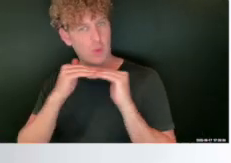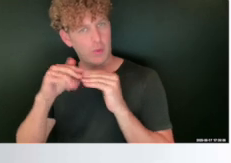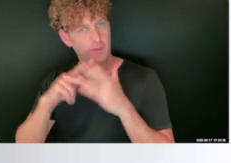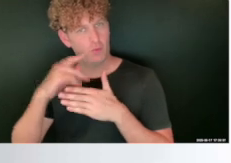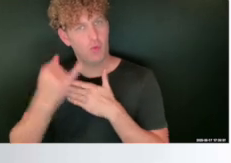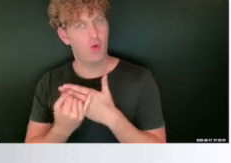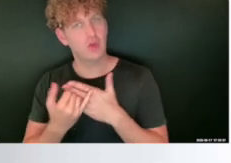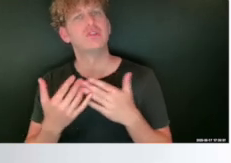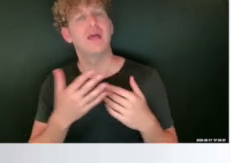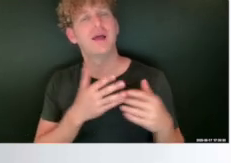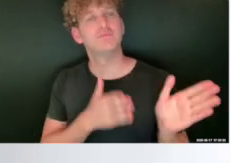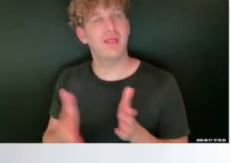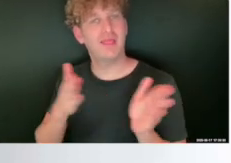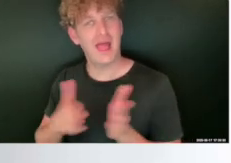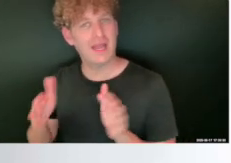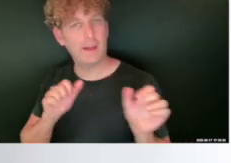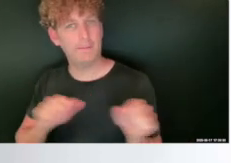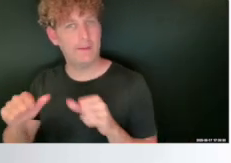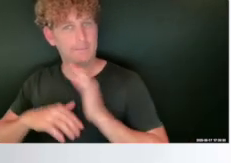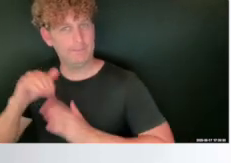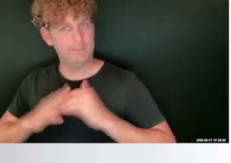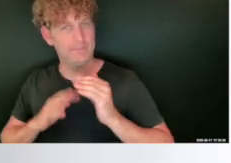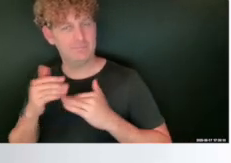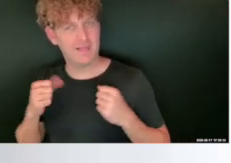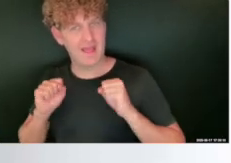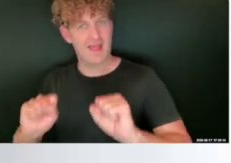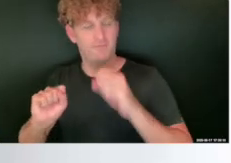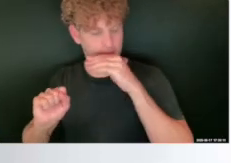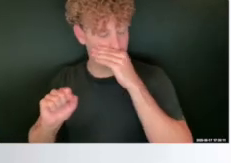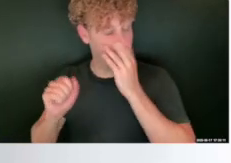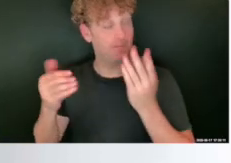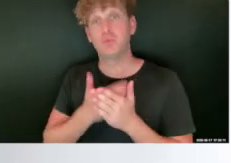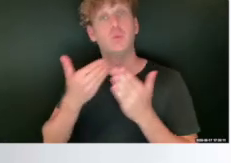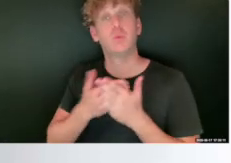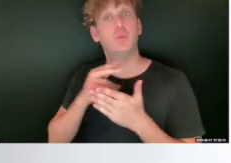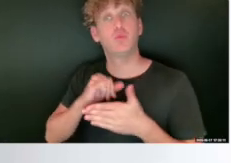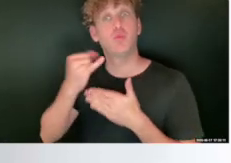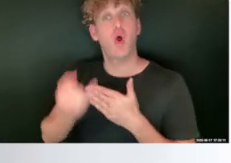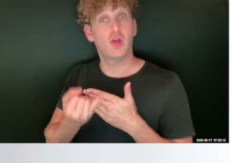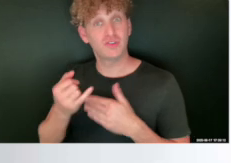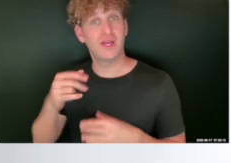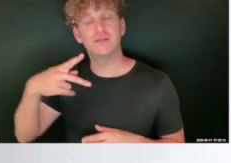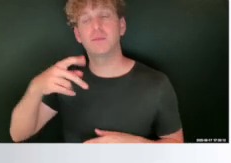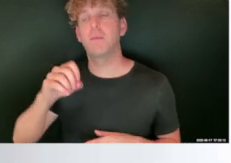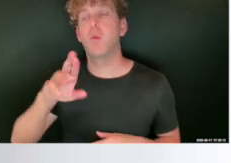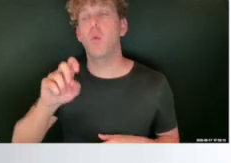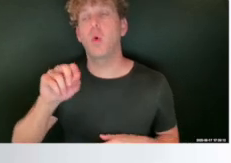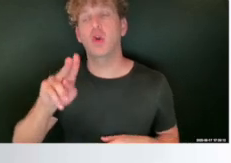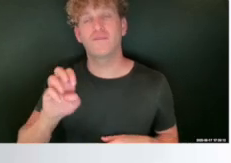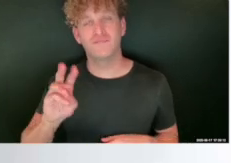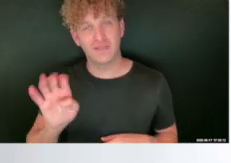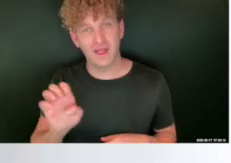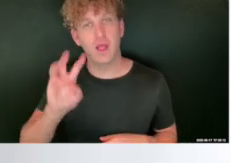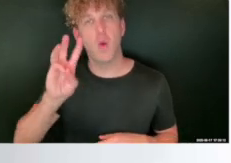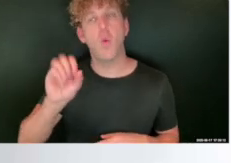long and flexible list of eligible project types to enable communities to develop holistic projects meeting